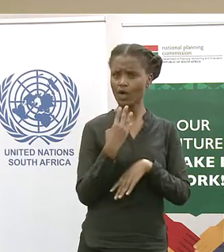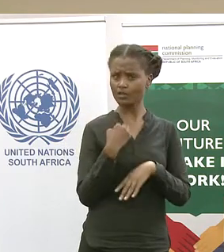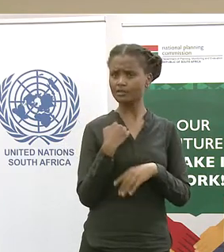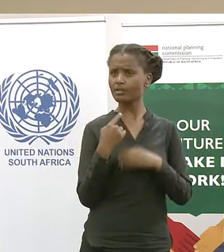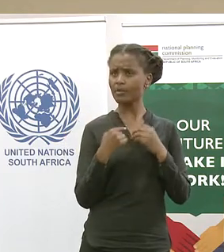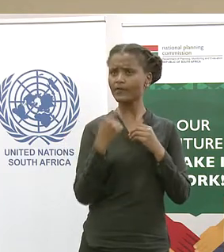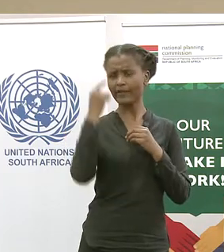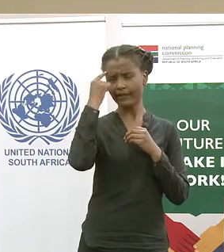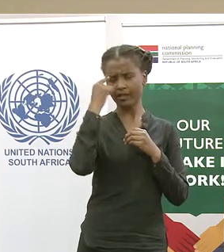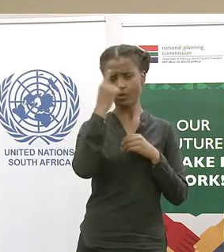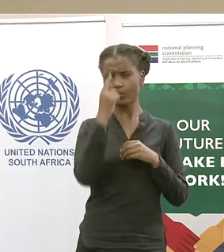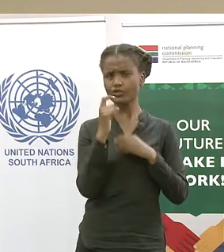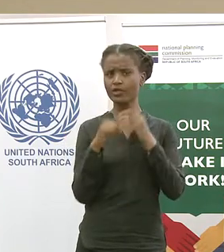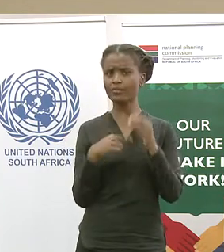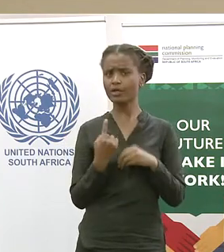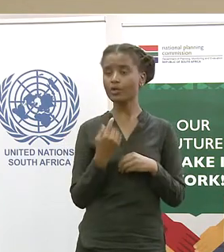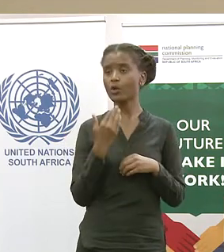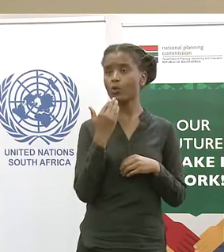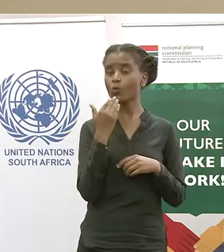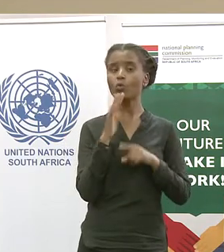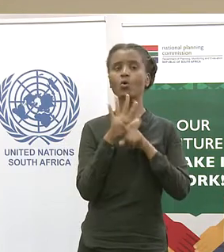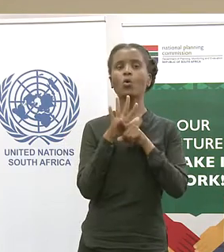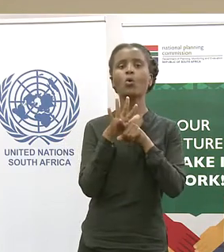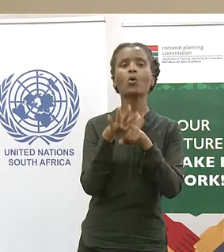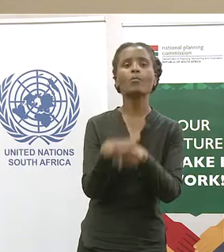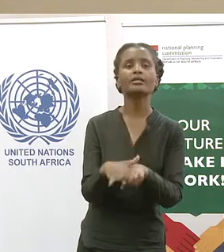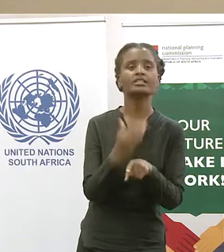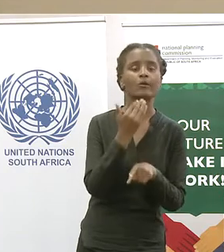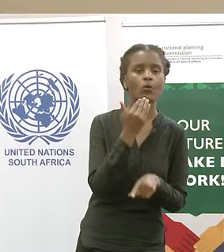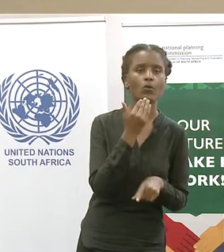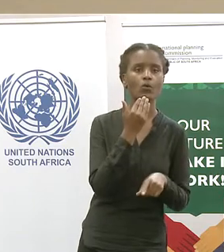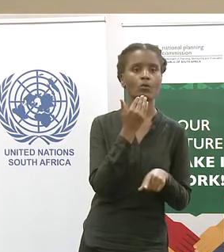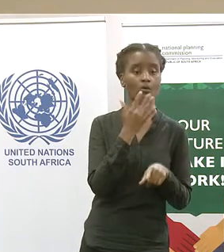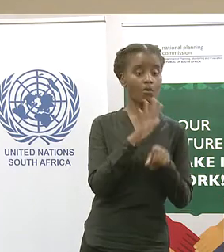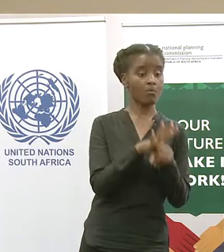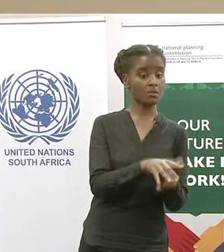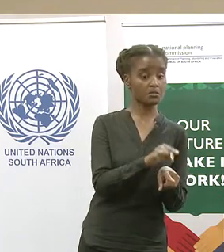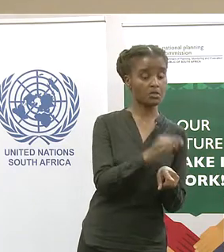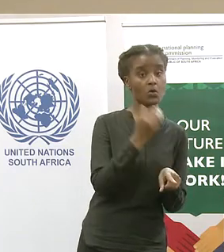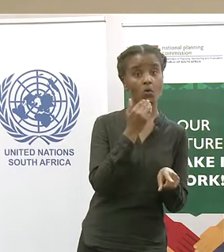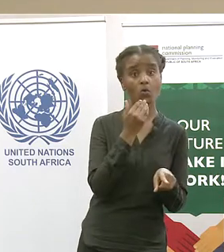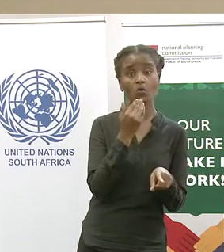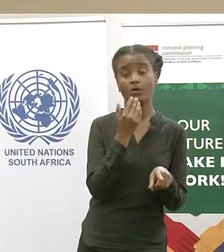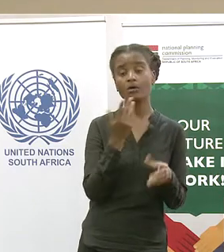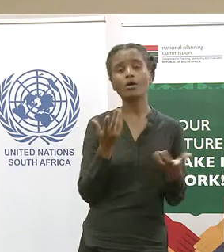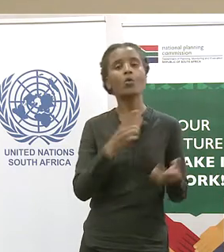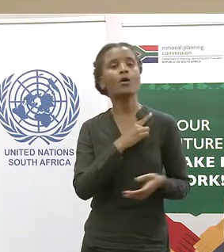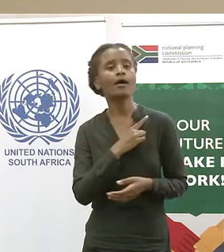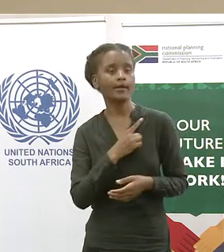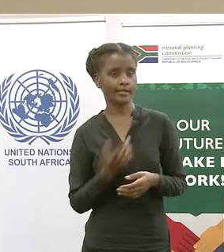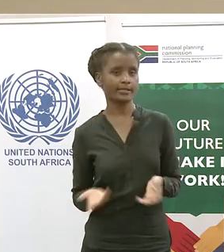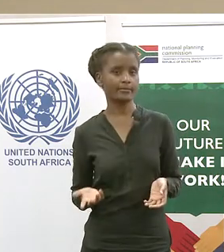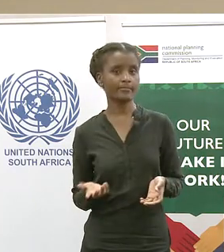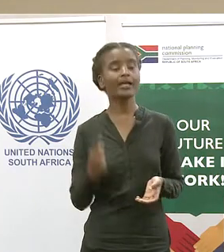the question of who is oppressing who and why. And I think that in the context of disability, we need to be